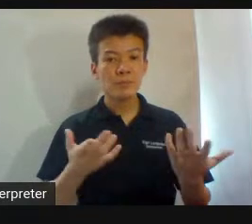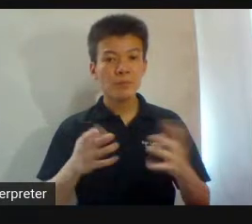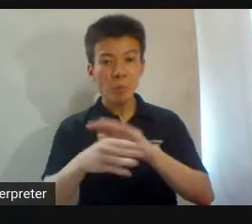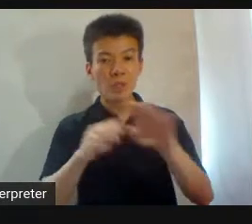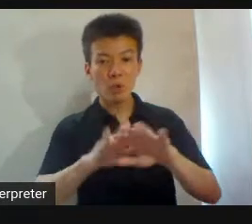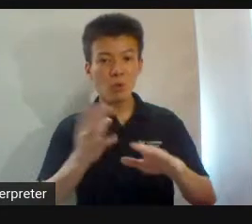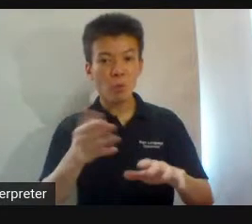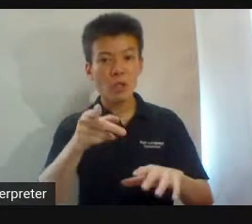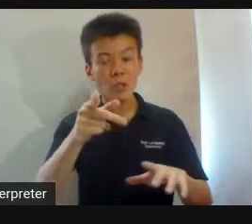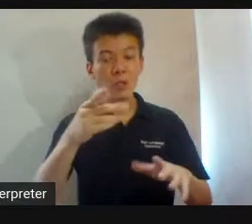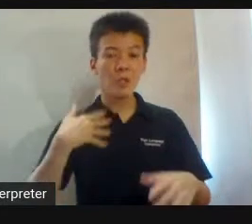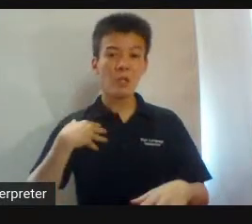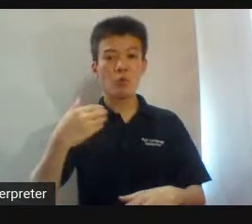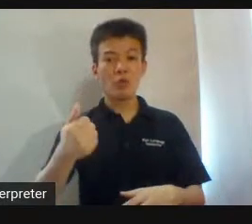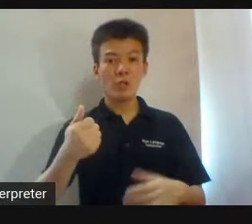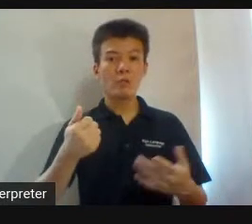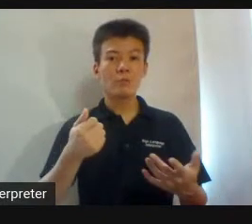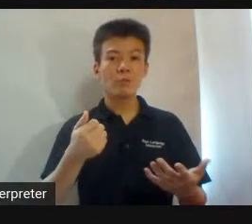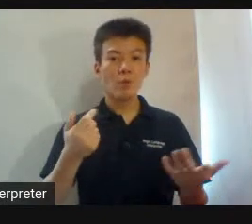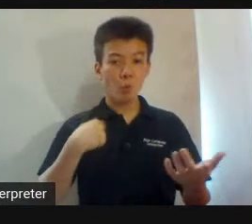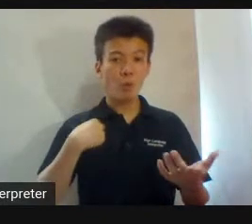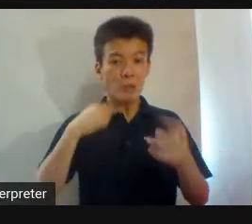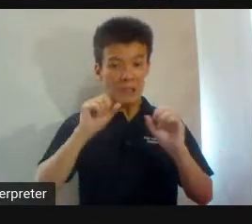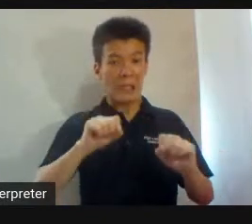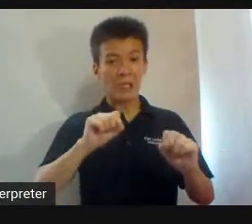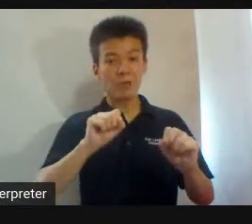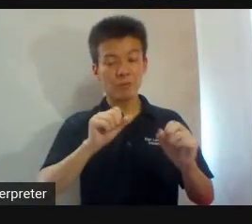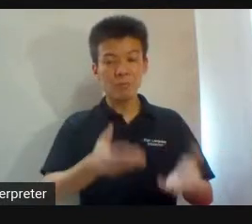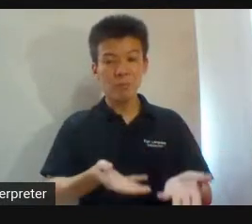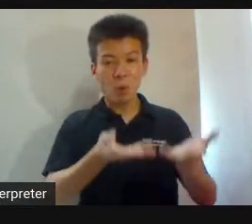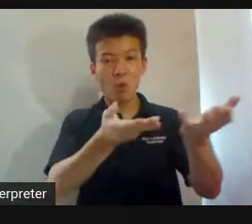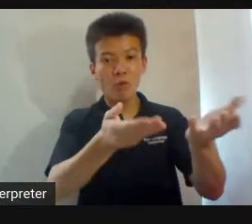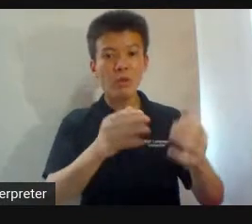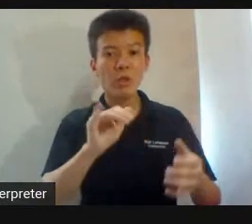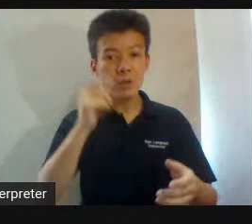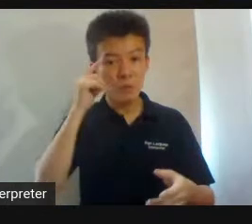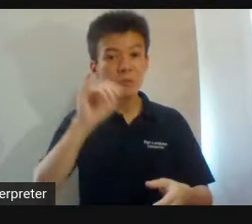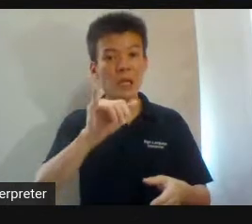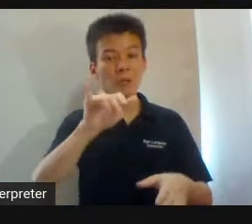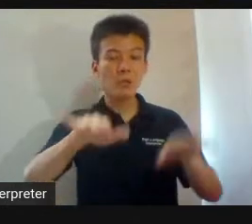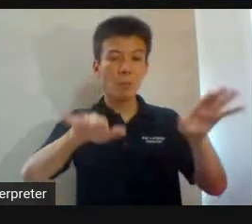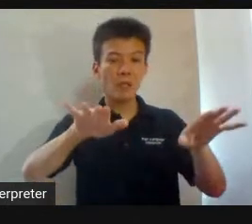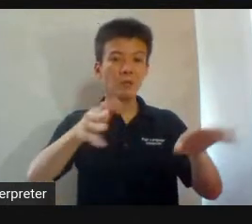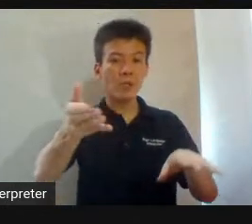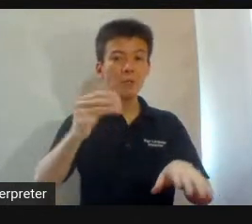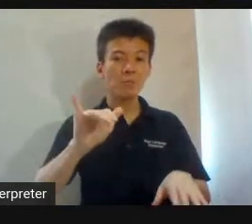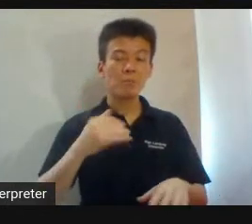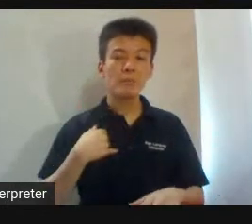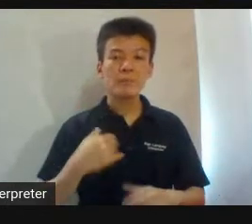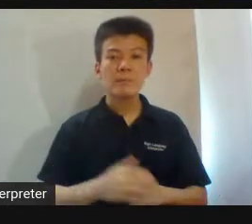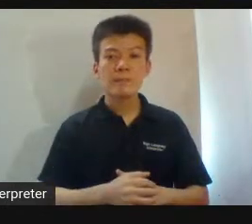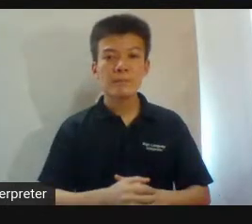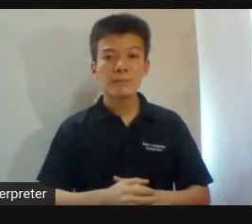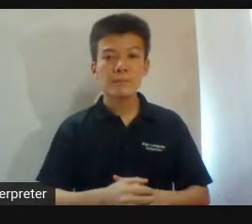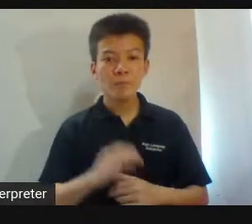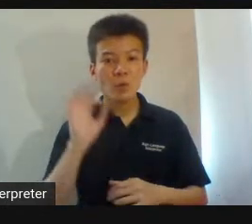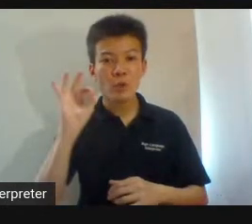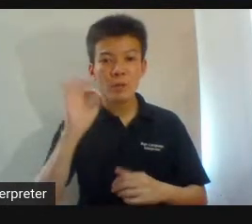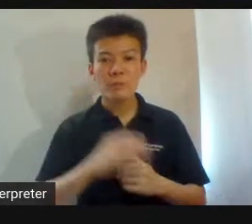they prefer and what we can offer. Yeah, so I think it's a balance there. Yeah.